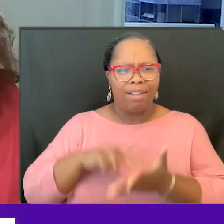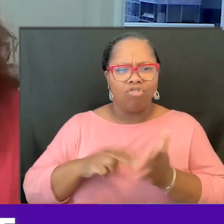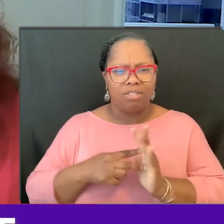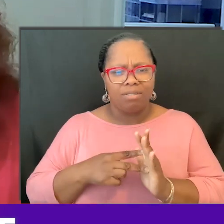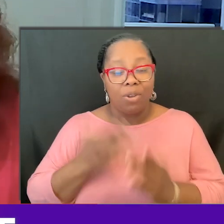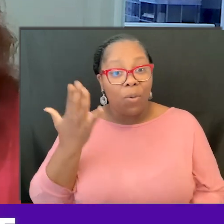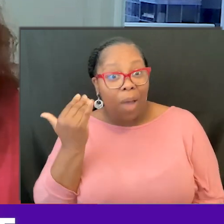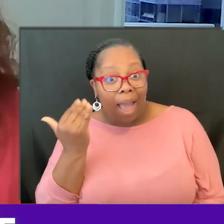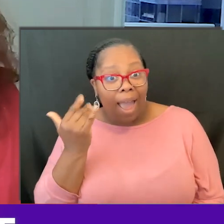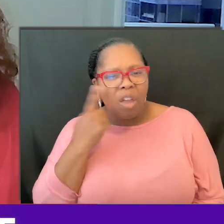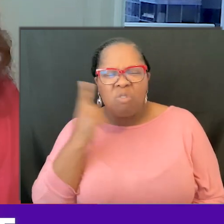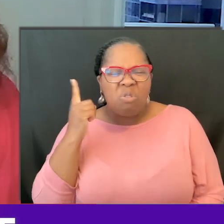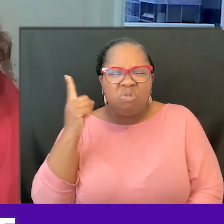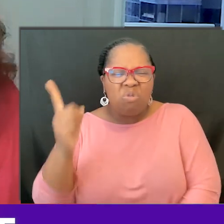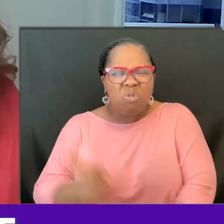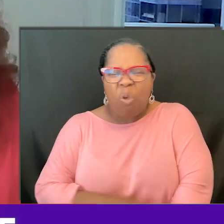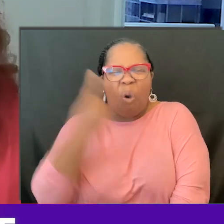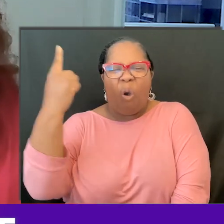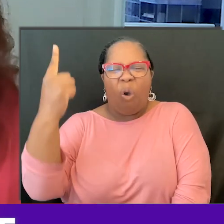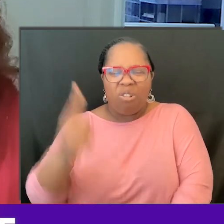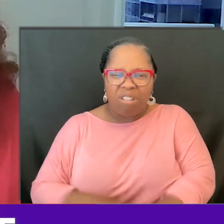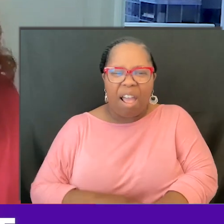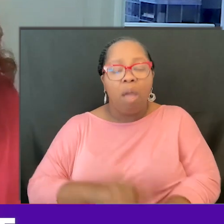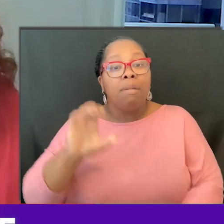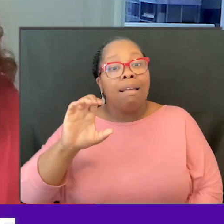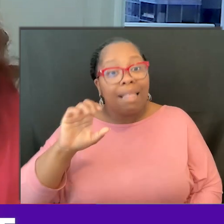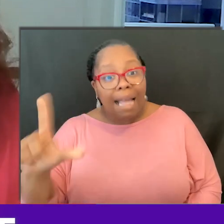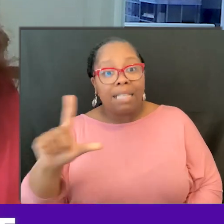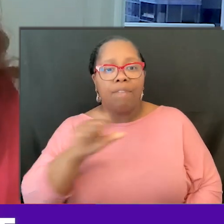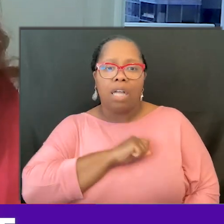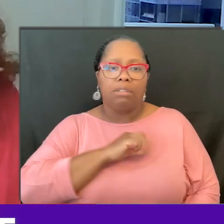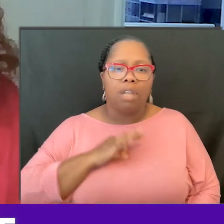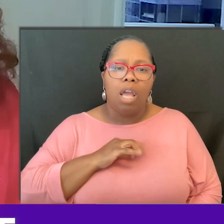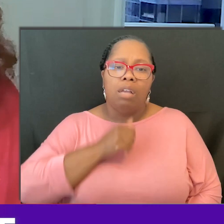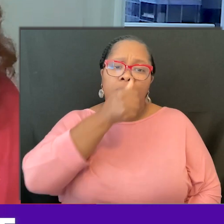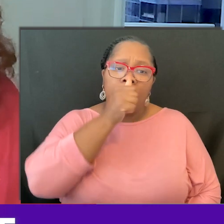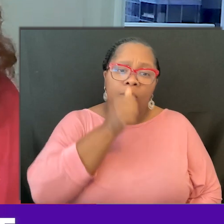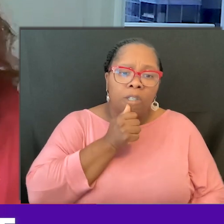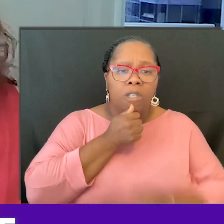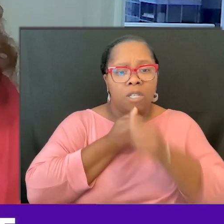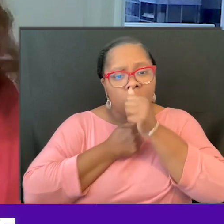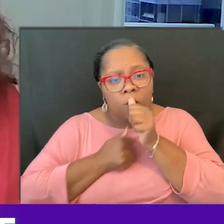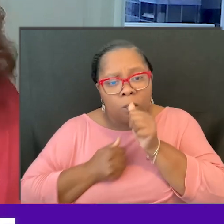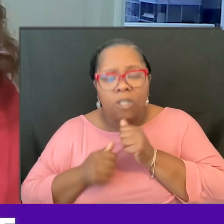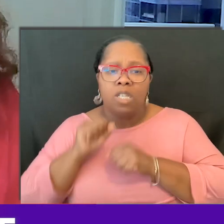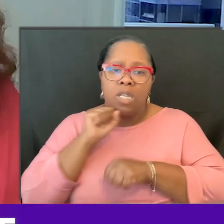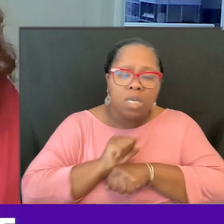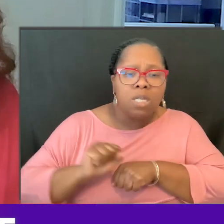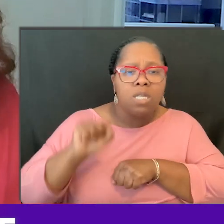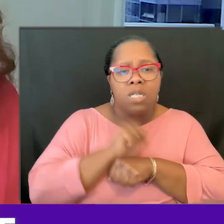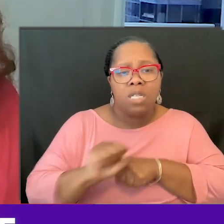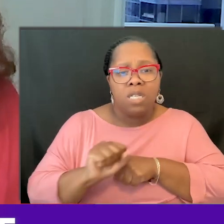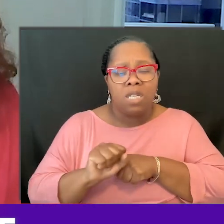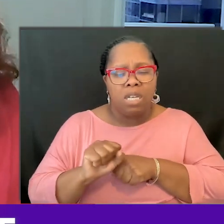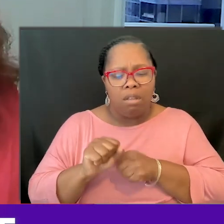long, classified staff have suffered with poverty, wages, and